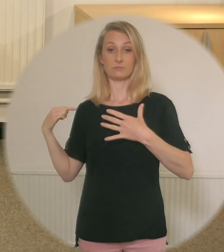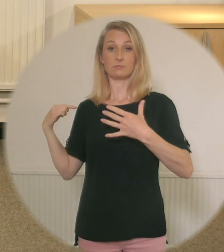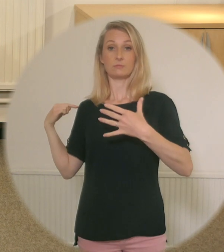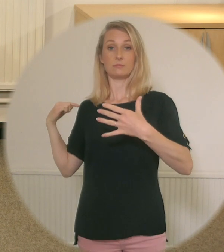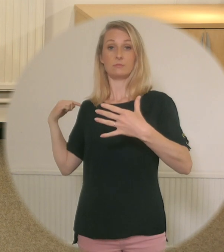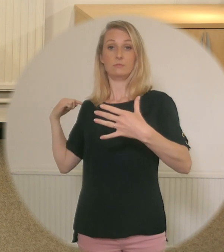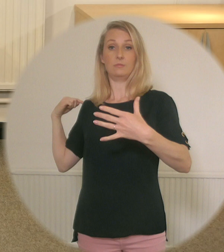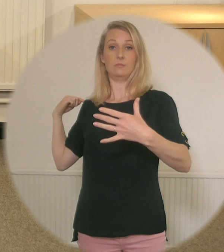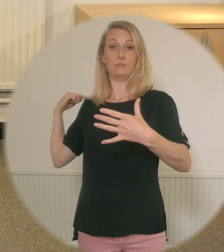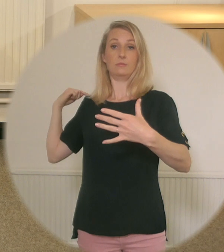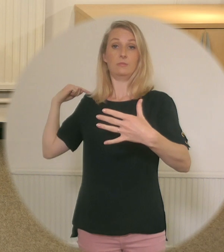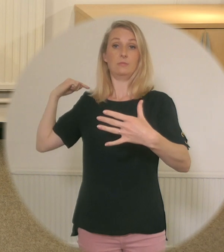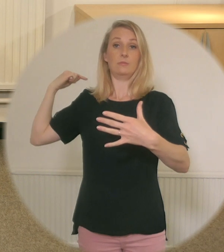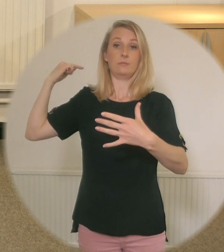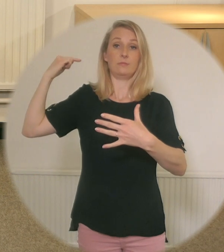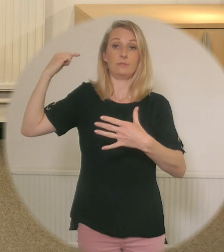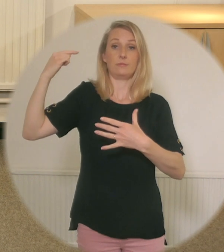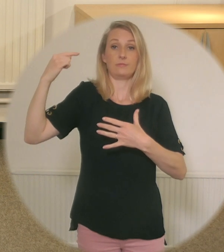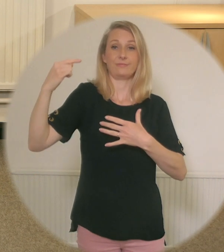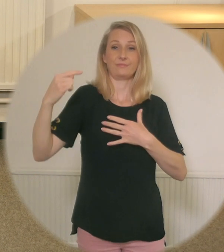and we breathe out.